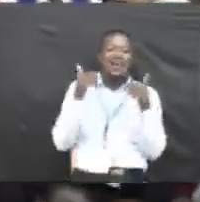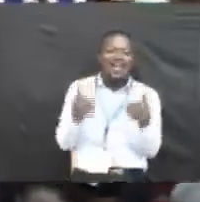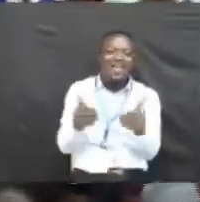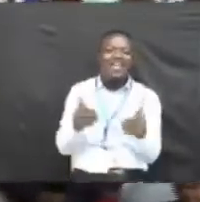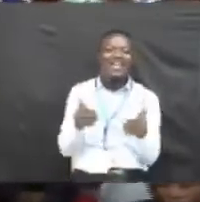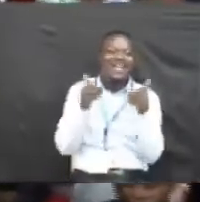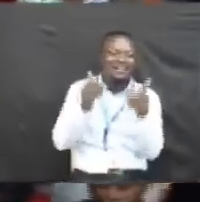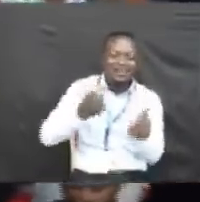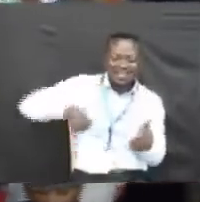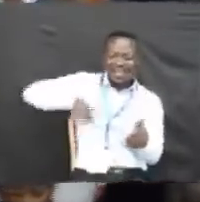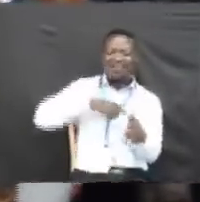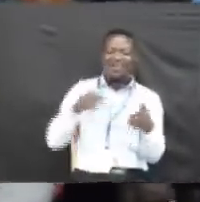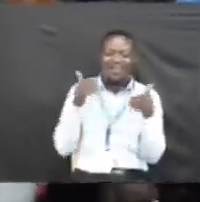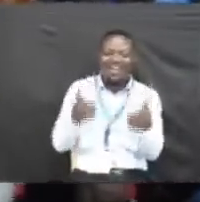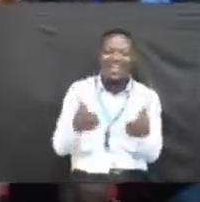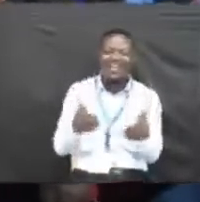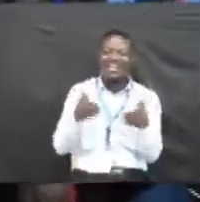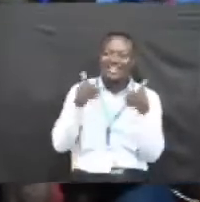Everybody